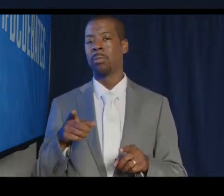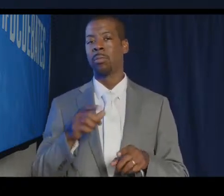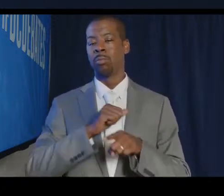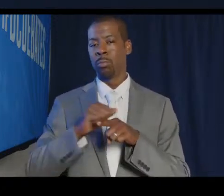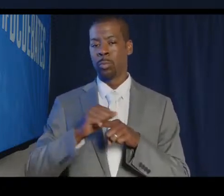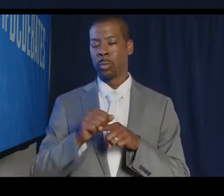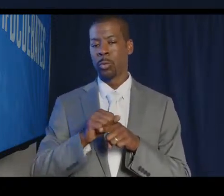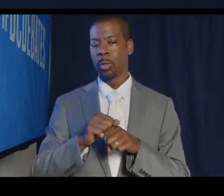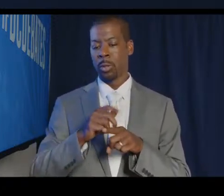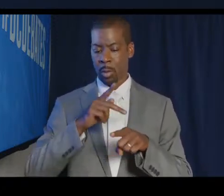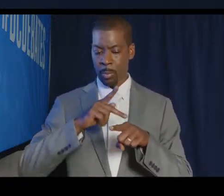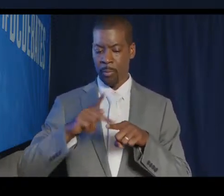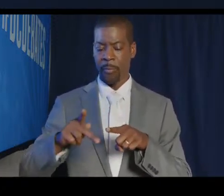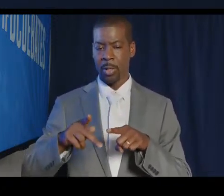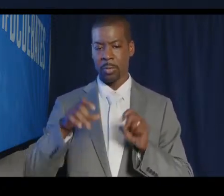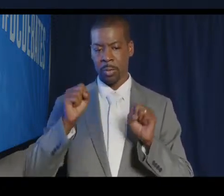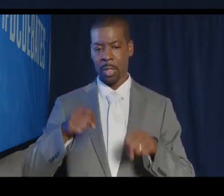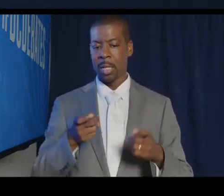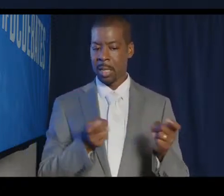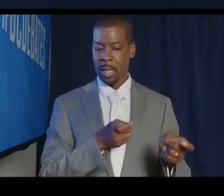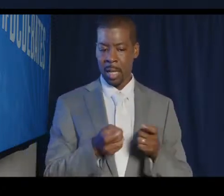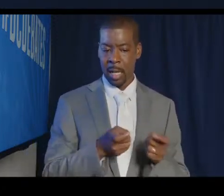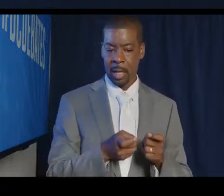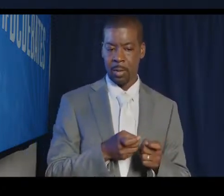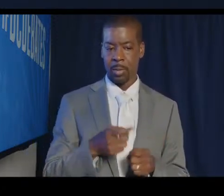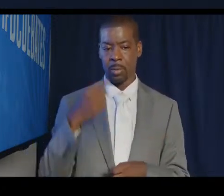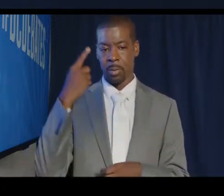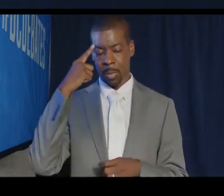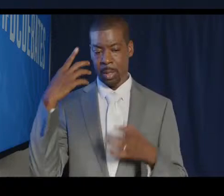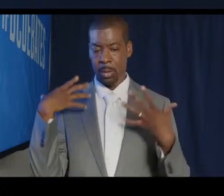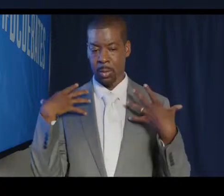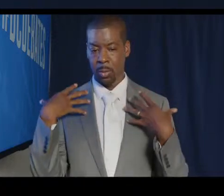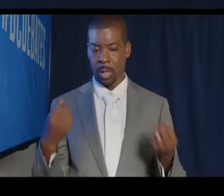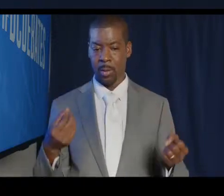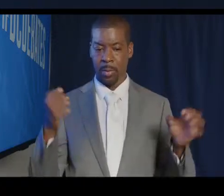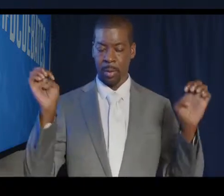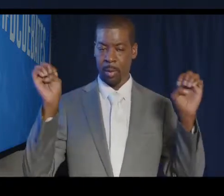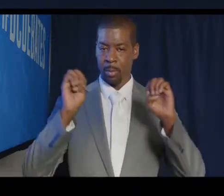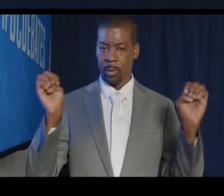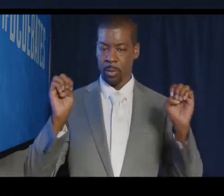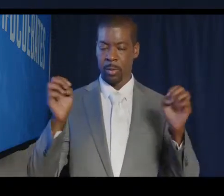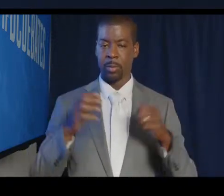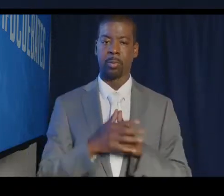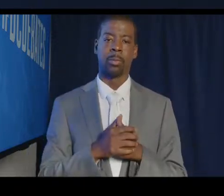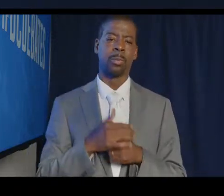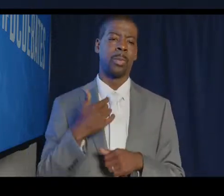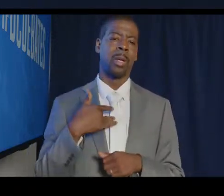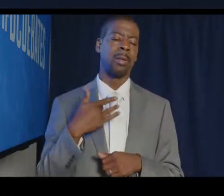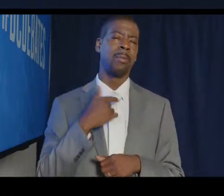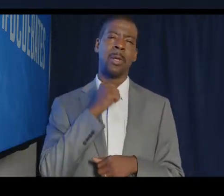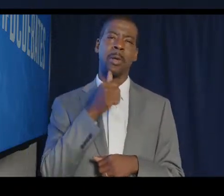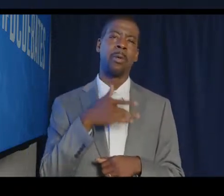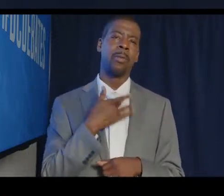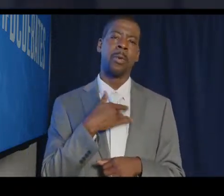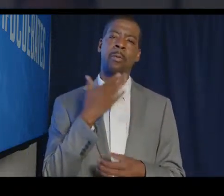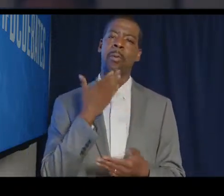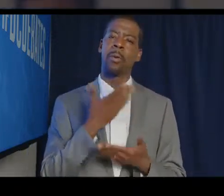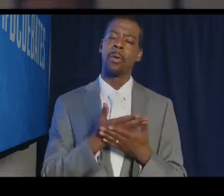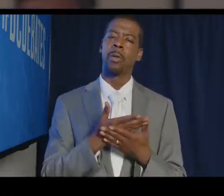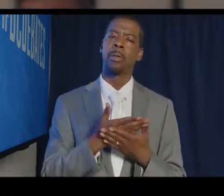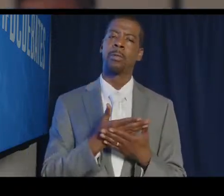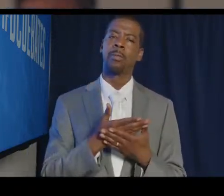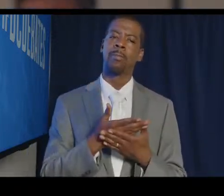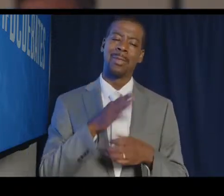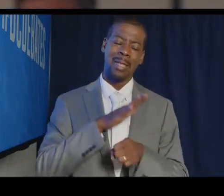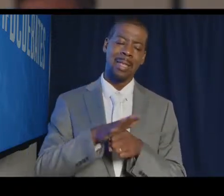if they're in a mental health crisis, and that is a number that's separate from 911, but I don't feel like we've done our job educating the public on that. Thank you. Mr.